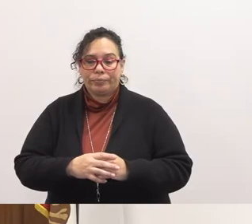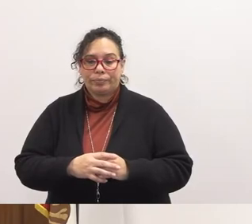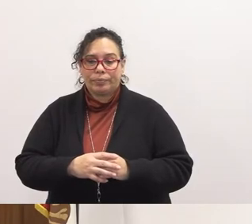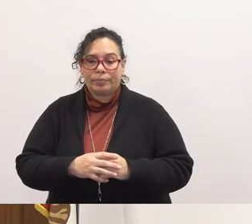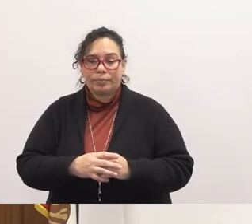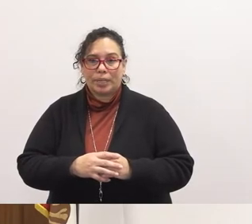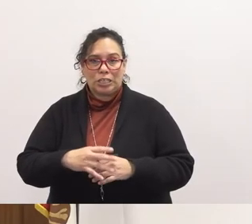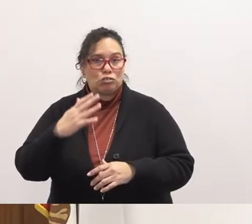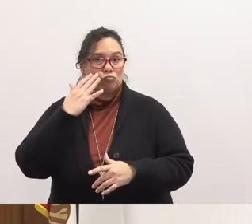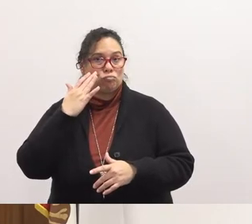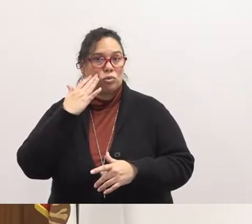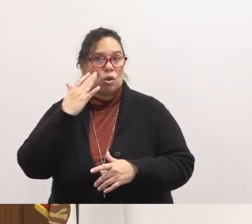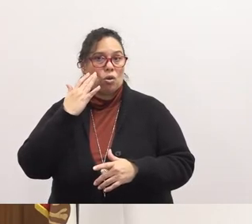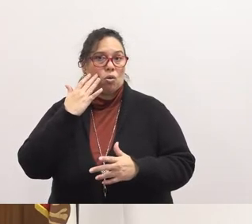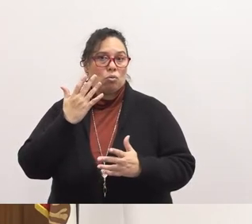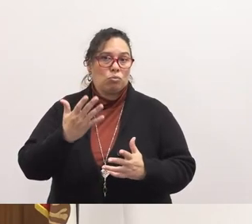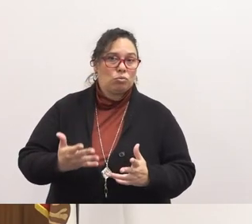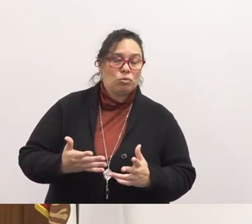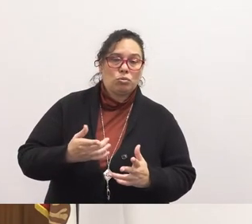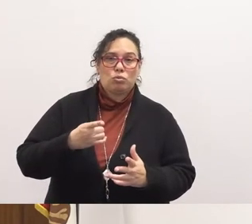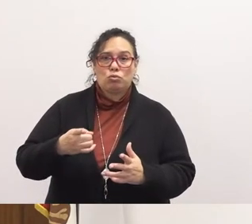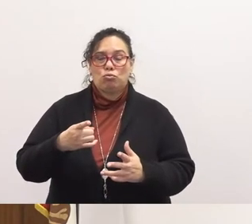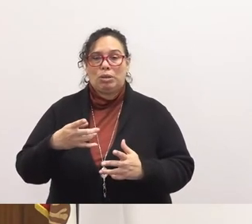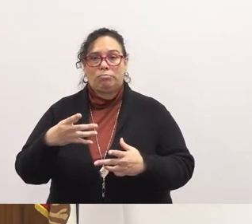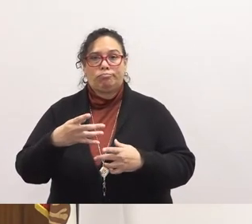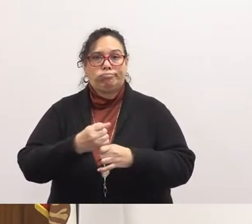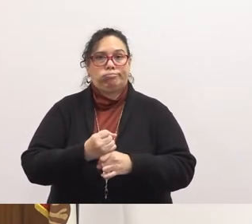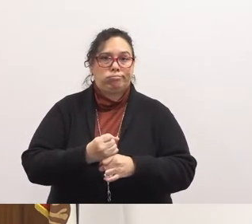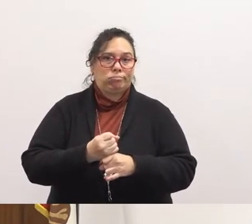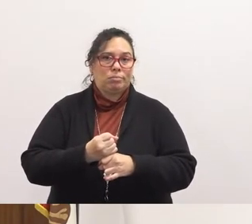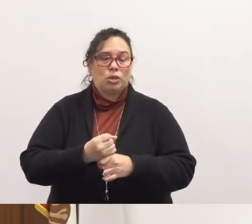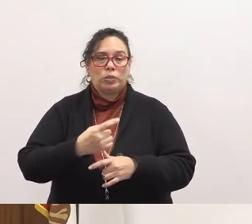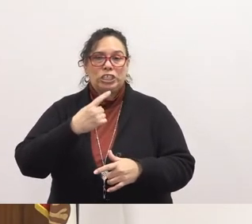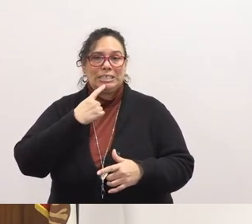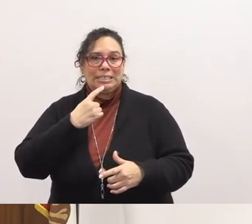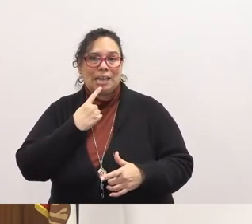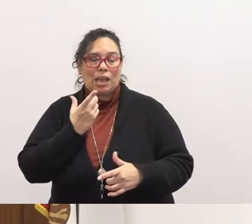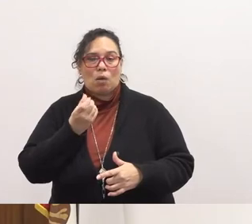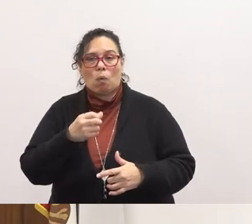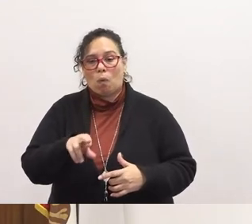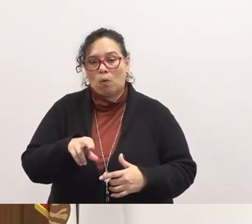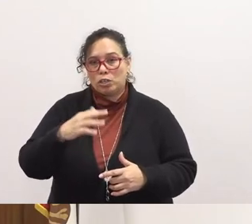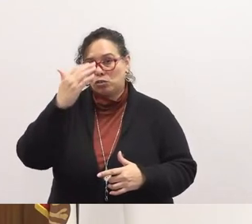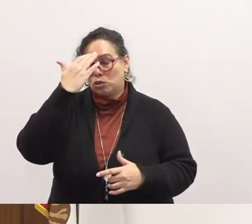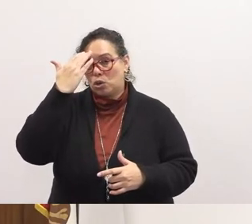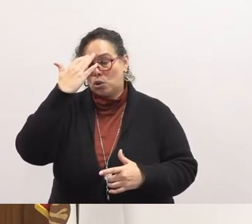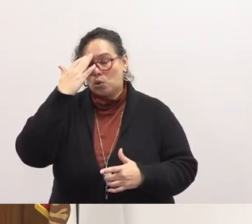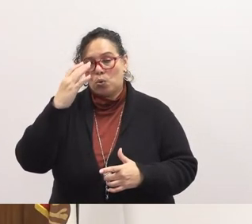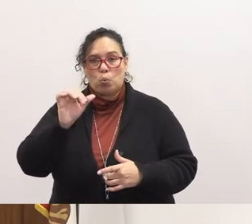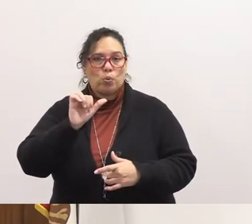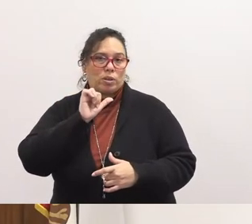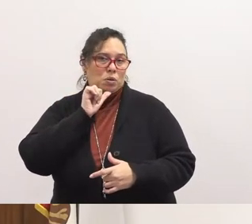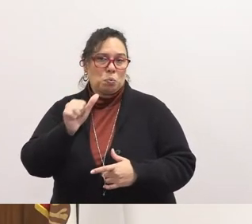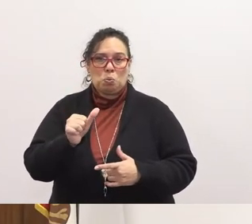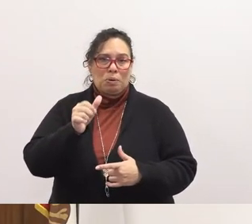So just know ahead of time, either you can maybe shorten what you're going to say, or just know that we won't get to